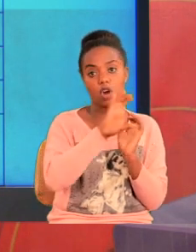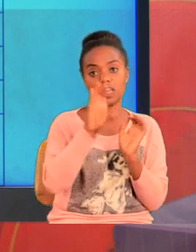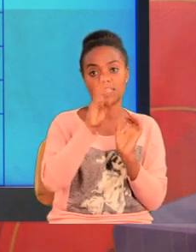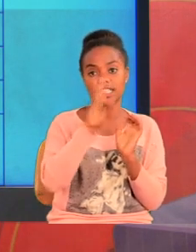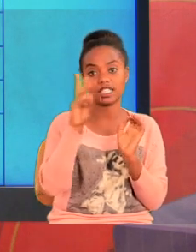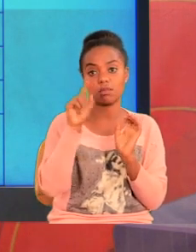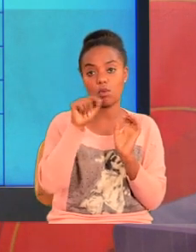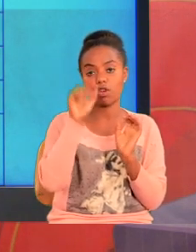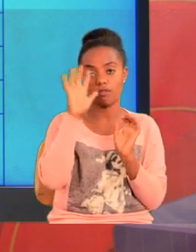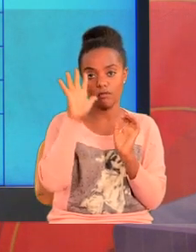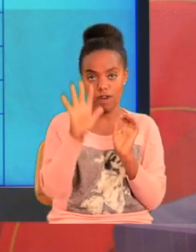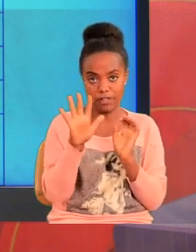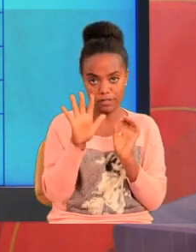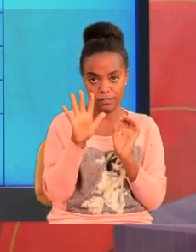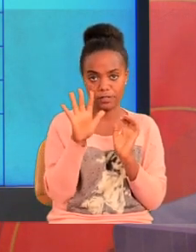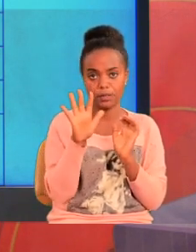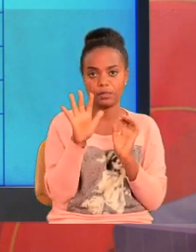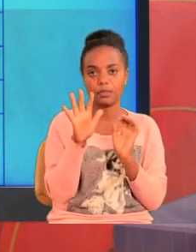466.5